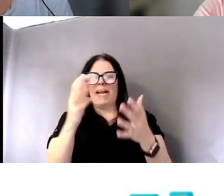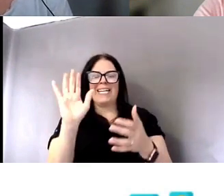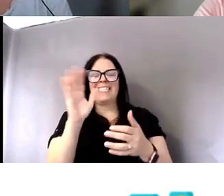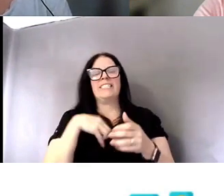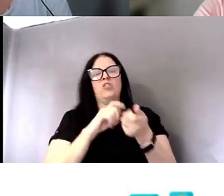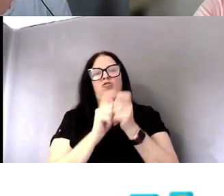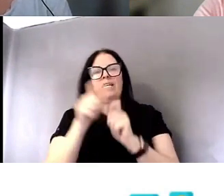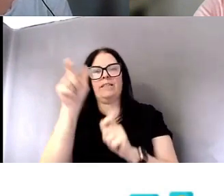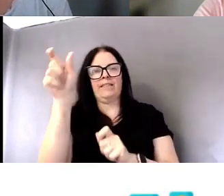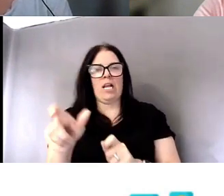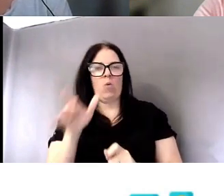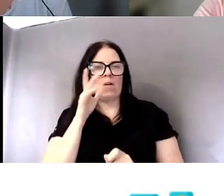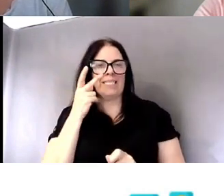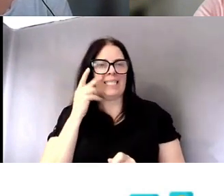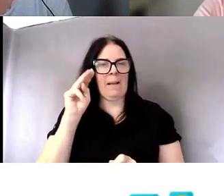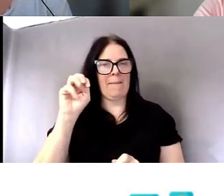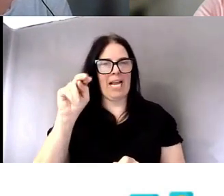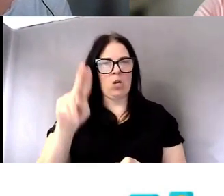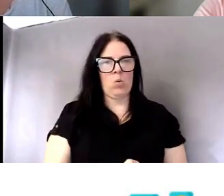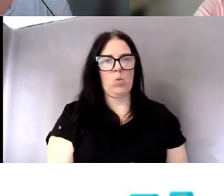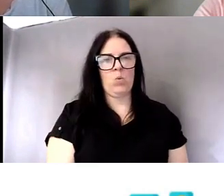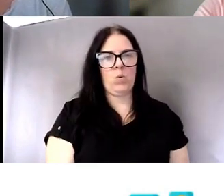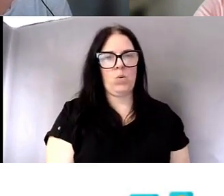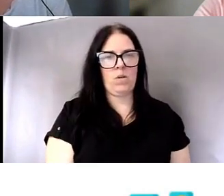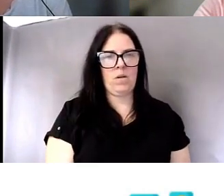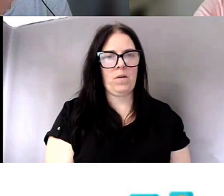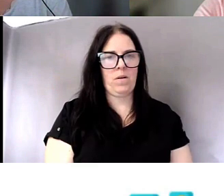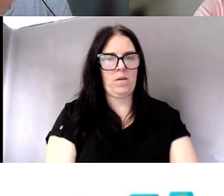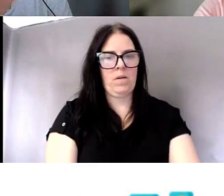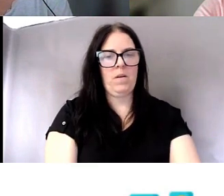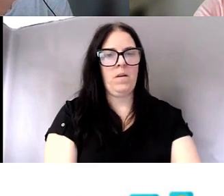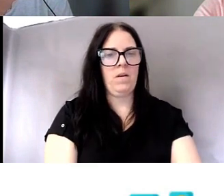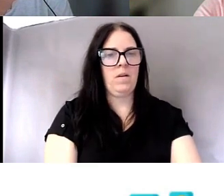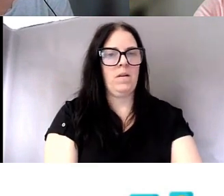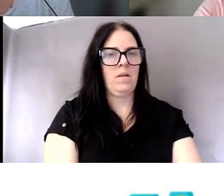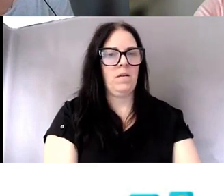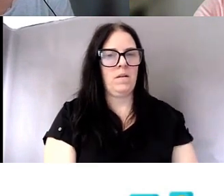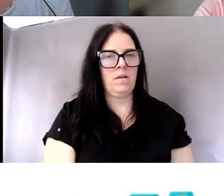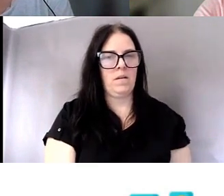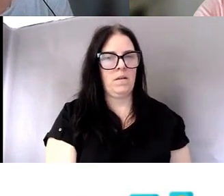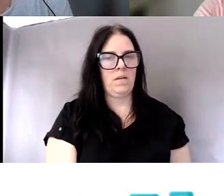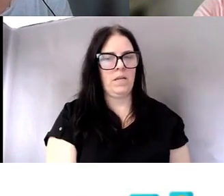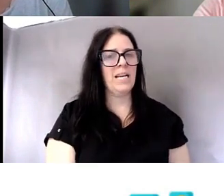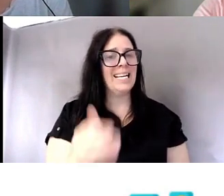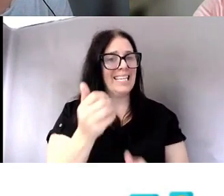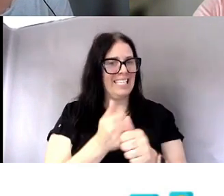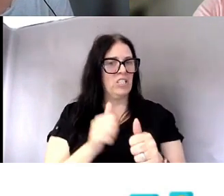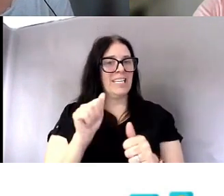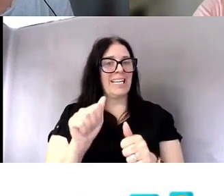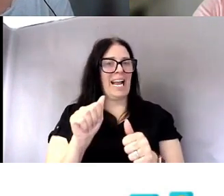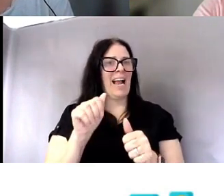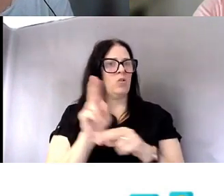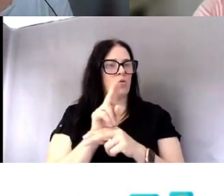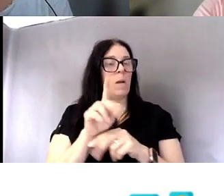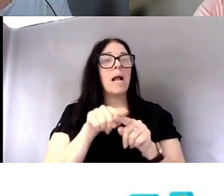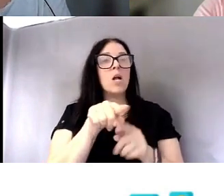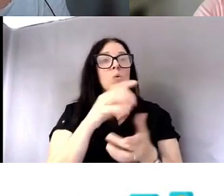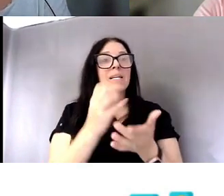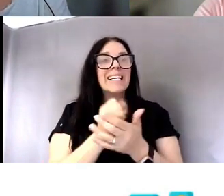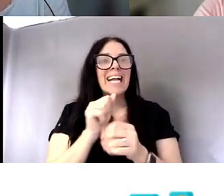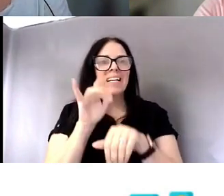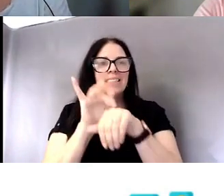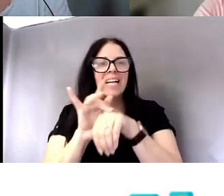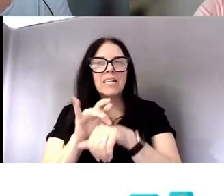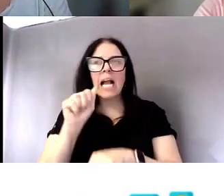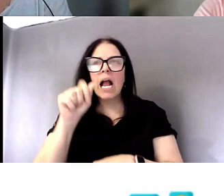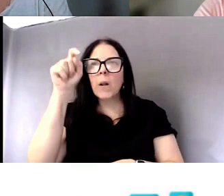you'll see a side menu where you can access every topic, but you'll also get a little sneak peek just